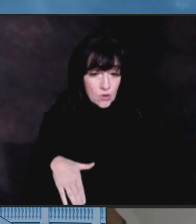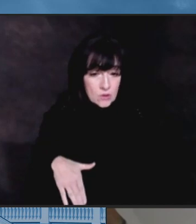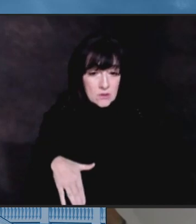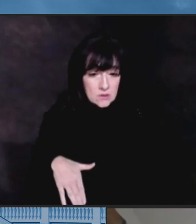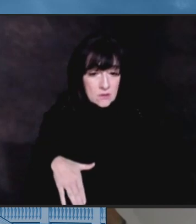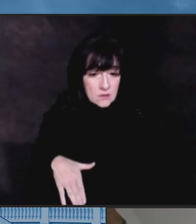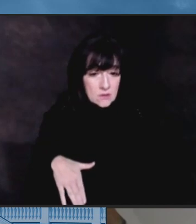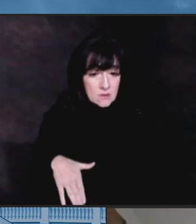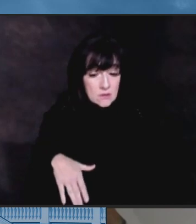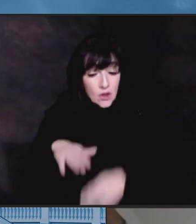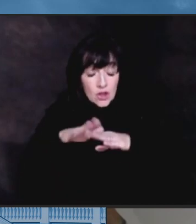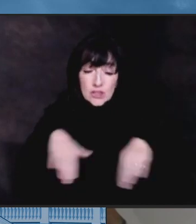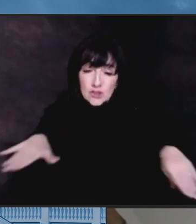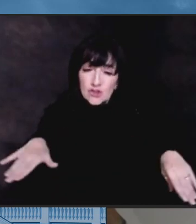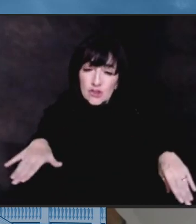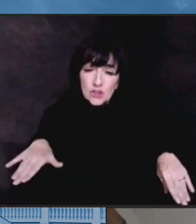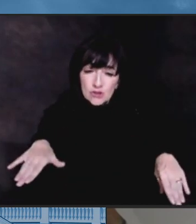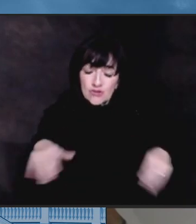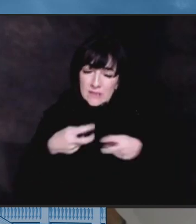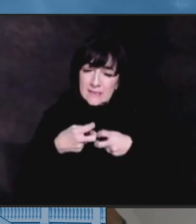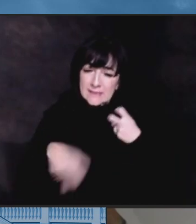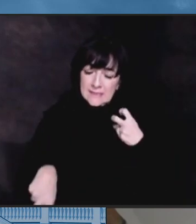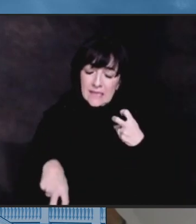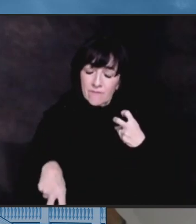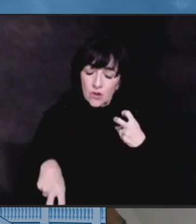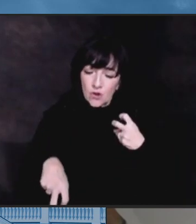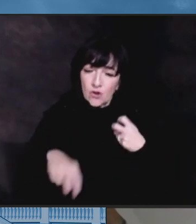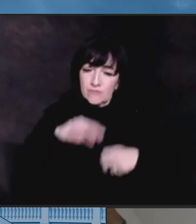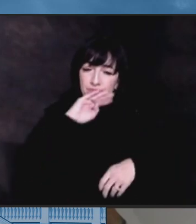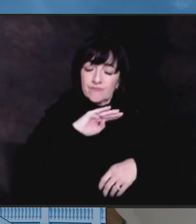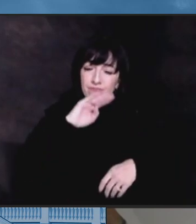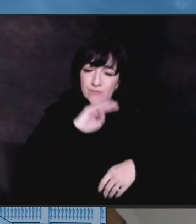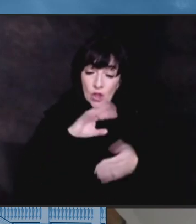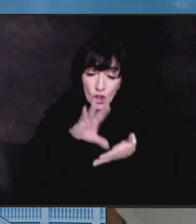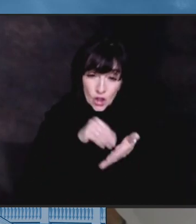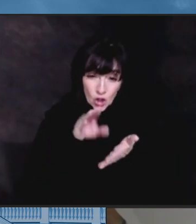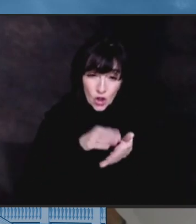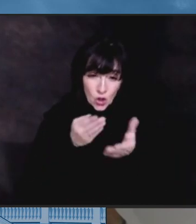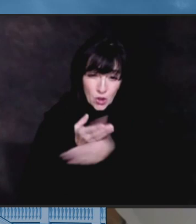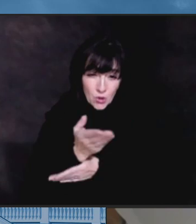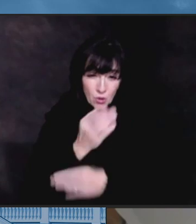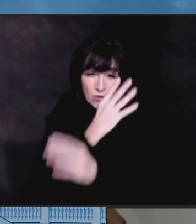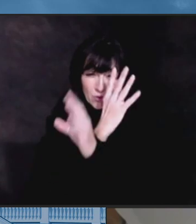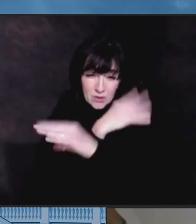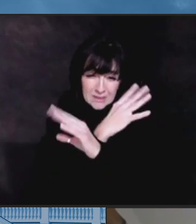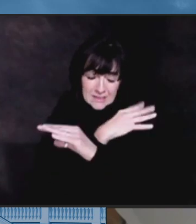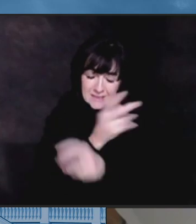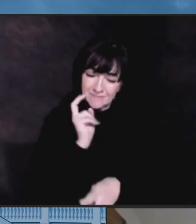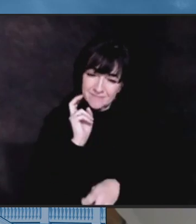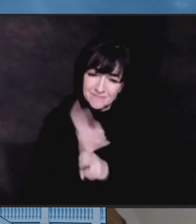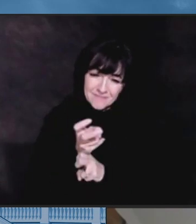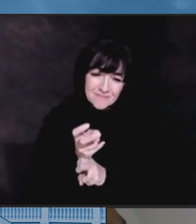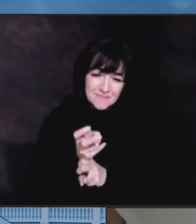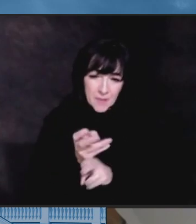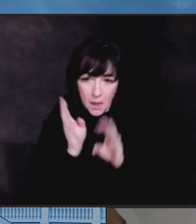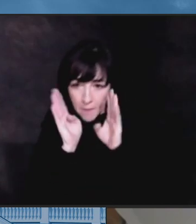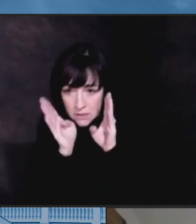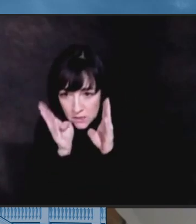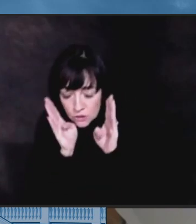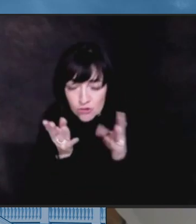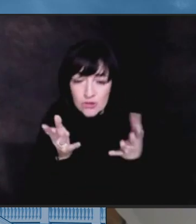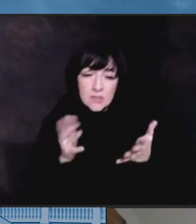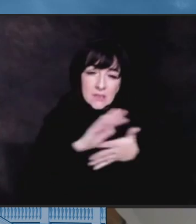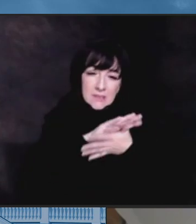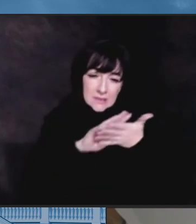children to learn in the remote setting, and everybody kind of agrees with that. The challenge is figuring out how to convince everybody